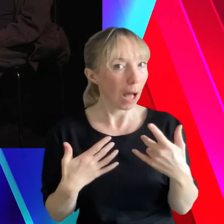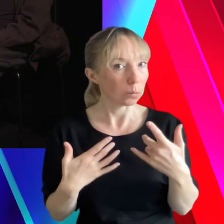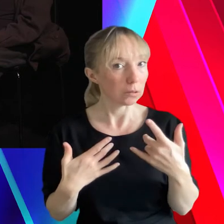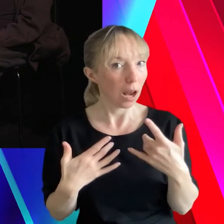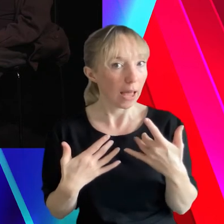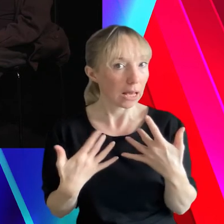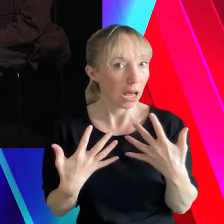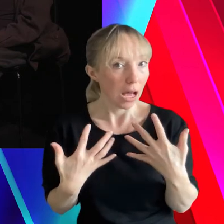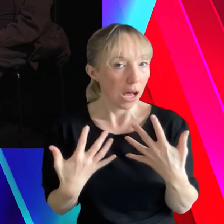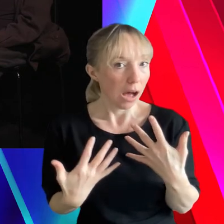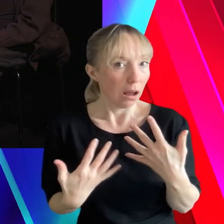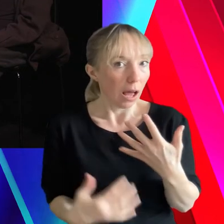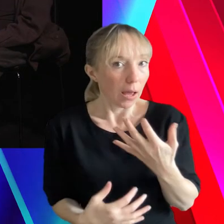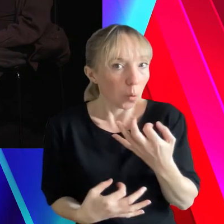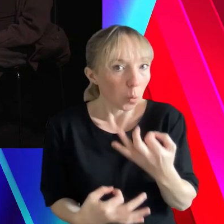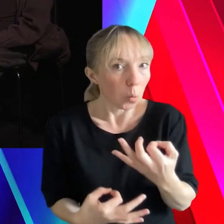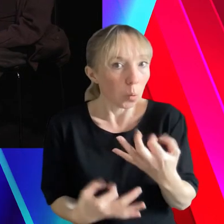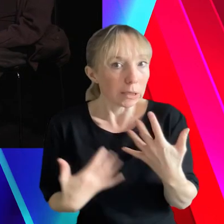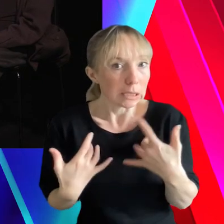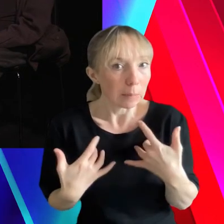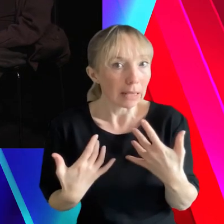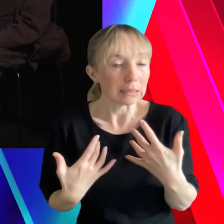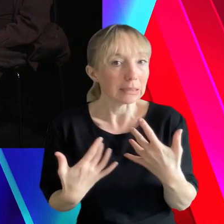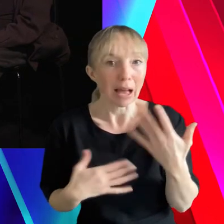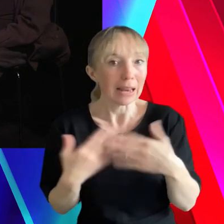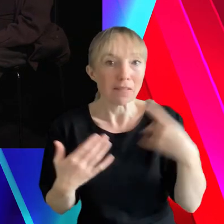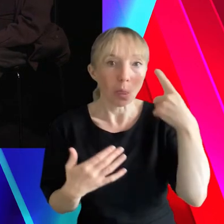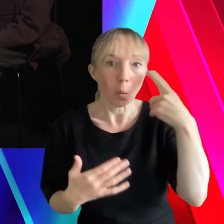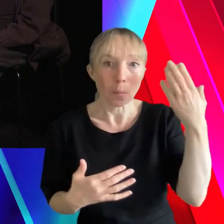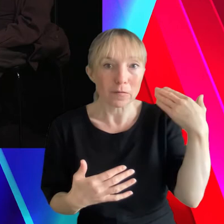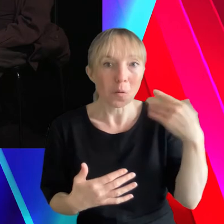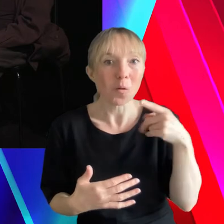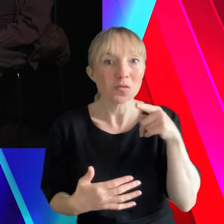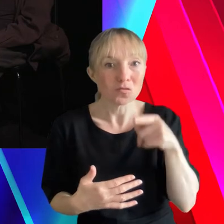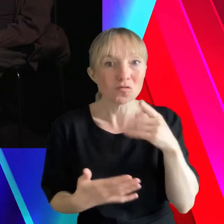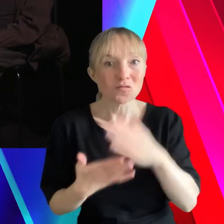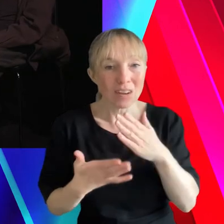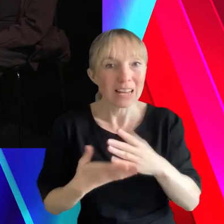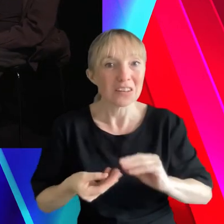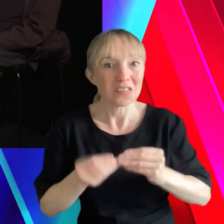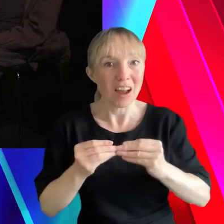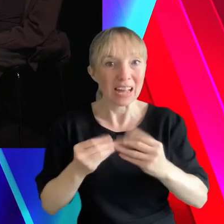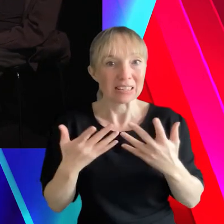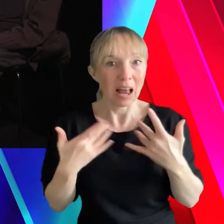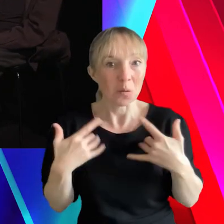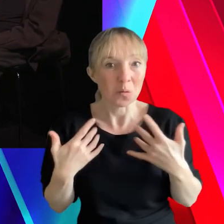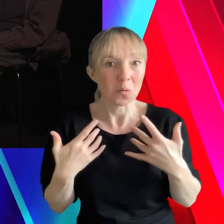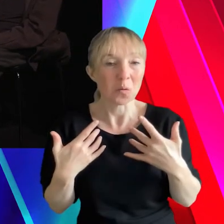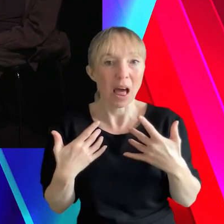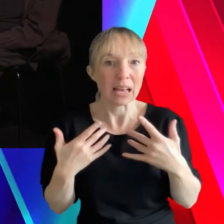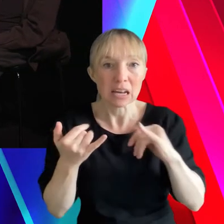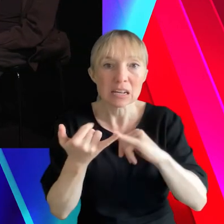and it wouldn't have occurred to me before. Of course, actually, you are the master of suspense. Mm-hmm. Now, they usually say that about